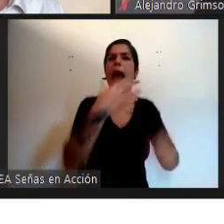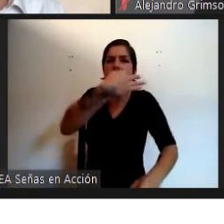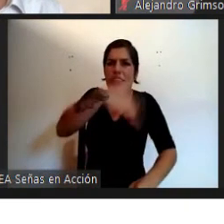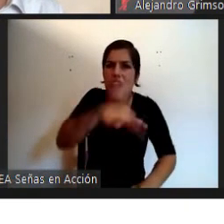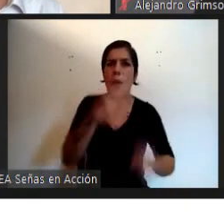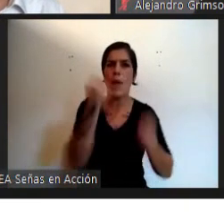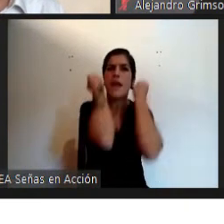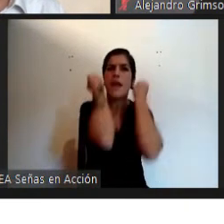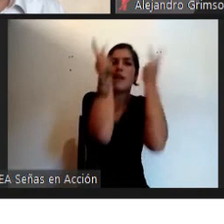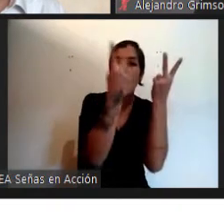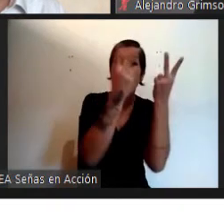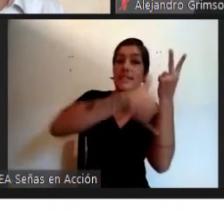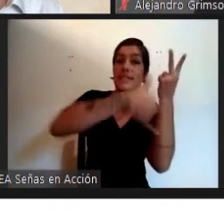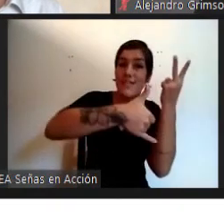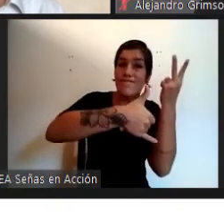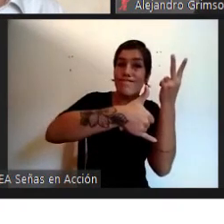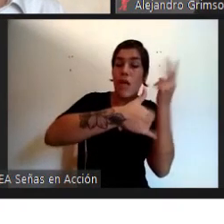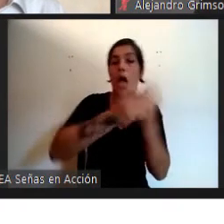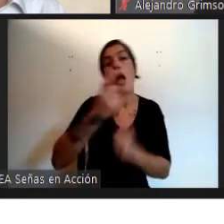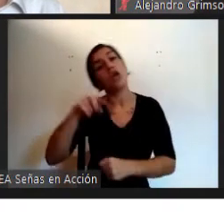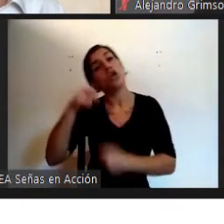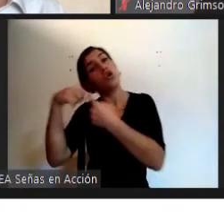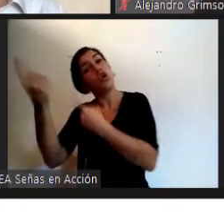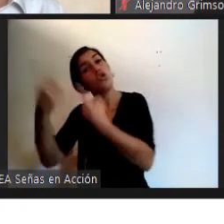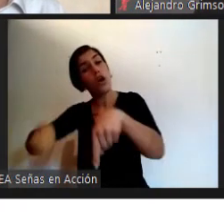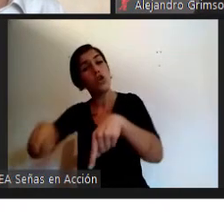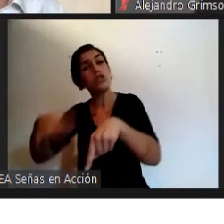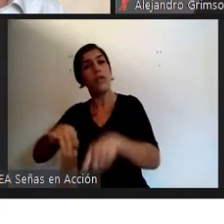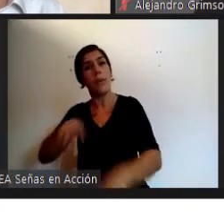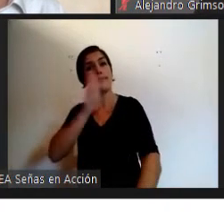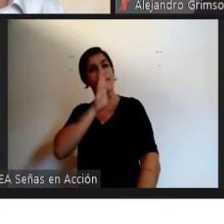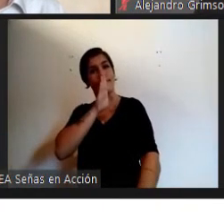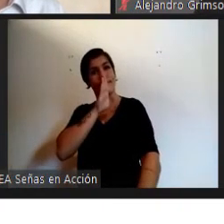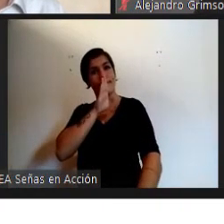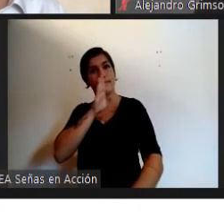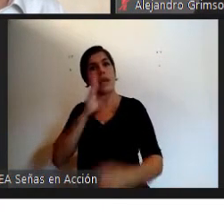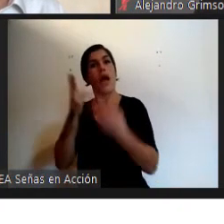If we went back to the strict world of culture,